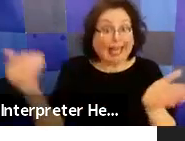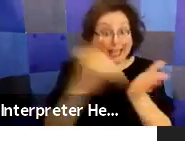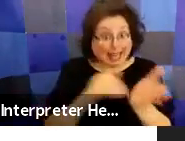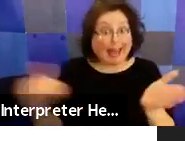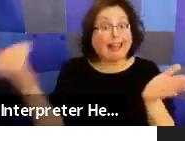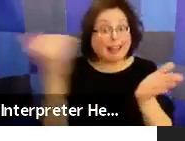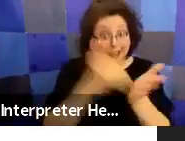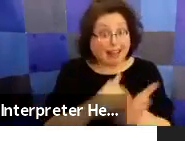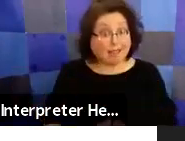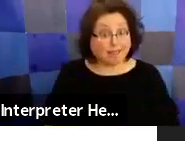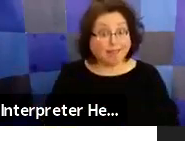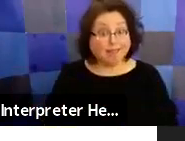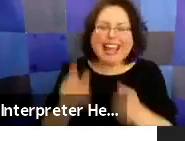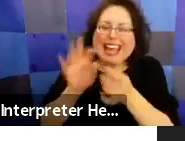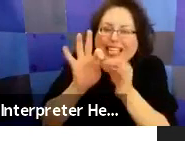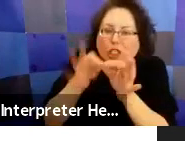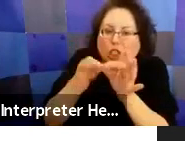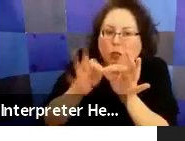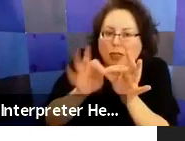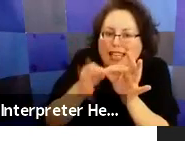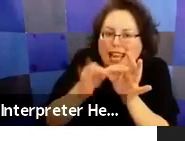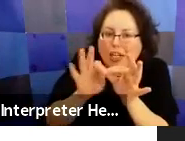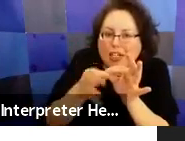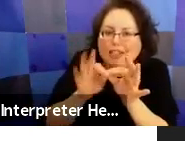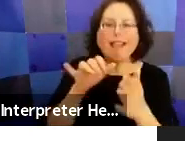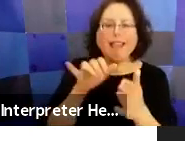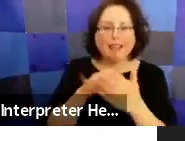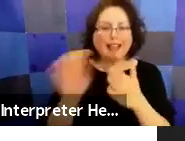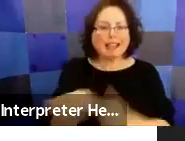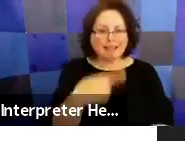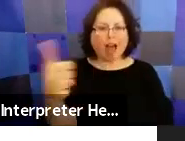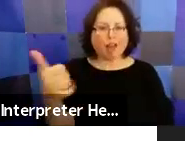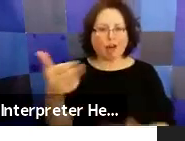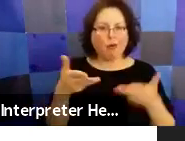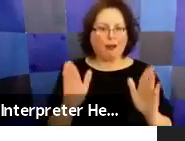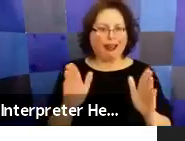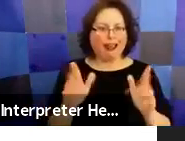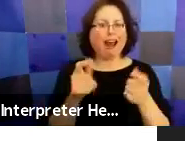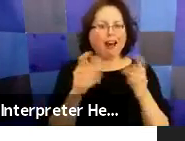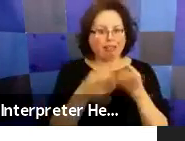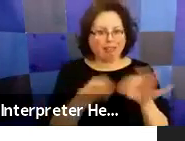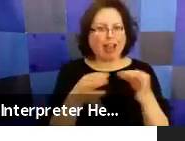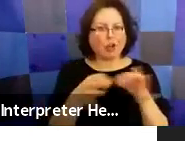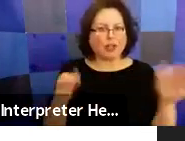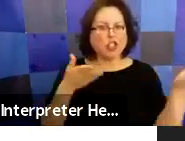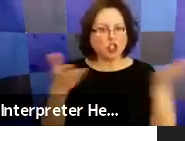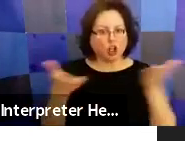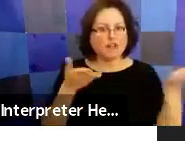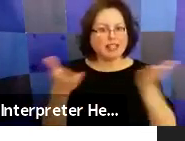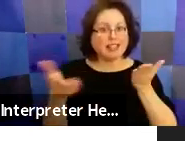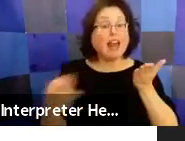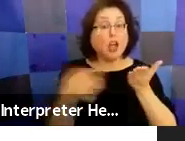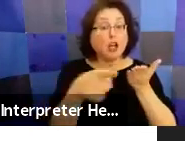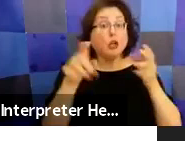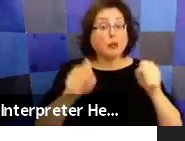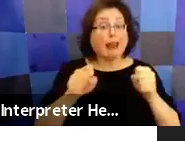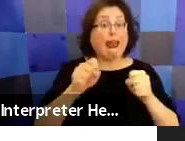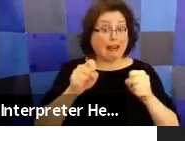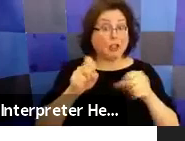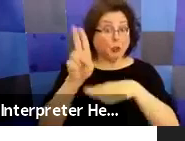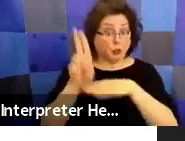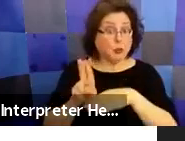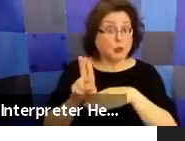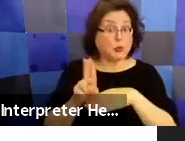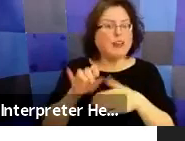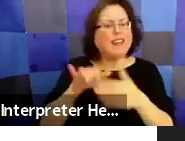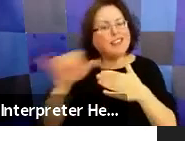again. Interpretation is another form of language service that you can employ, which is, you